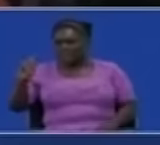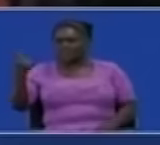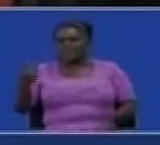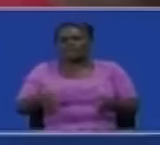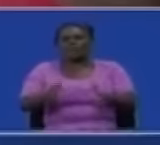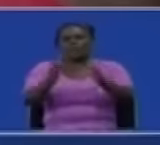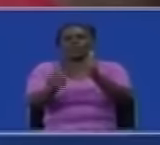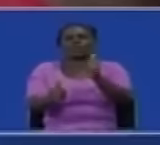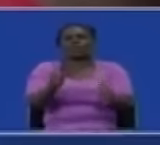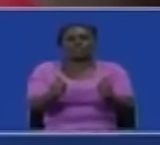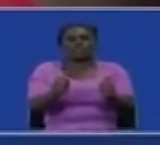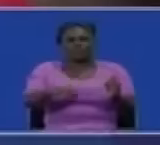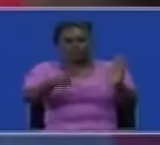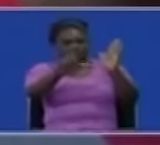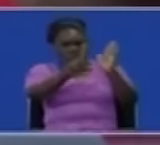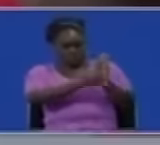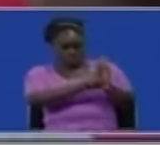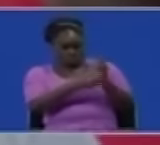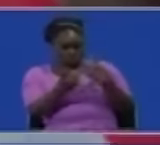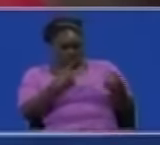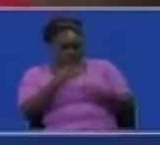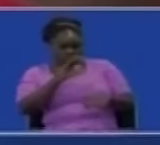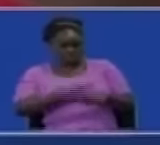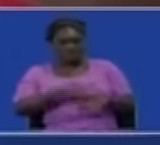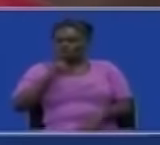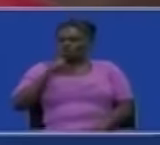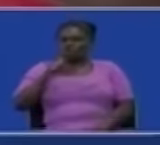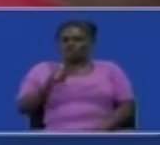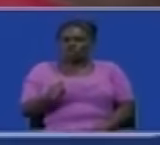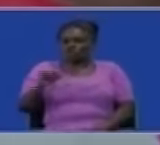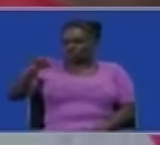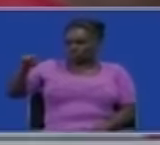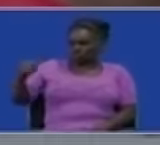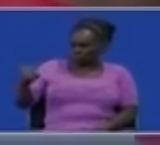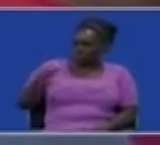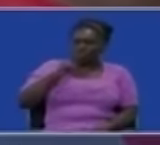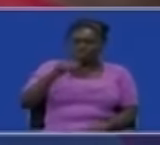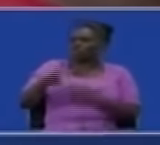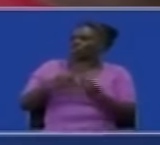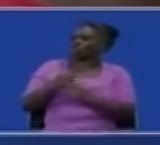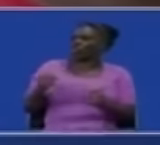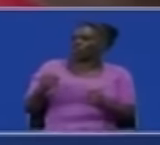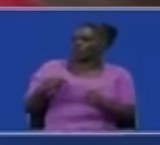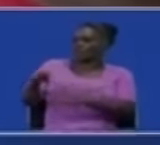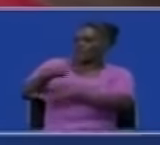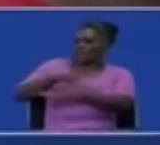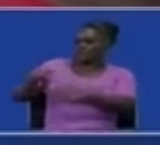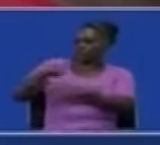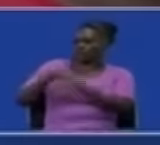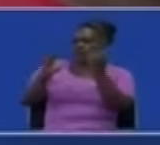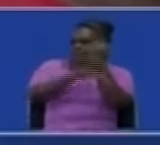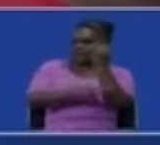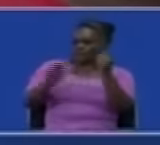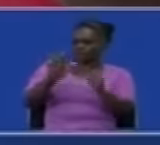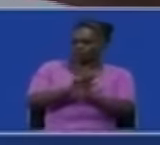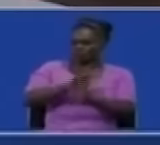itaenda namna gani. The laws that we are talking about are not for Jubilee, they are not for God, they are for the nation, for every